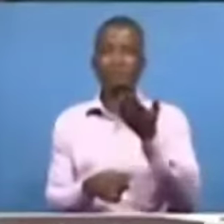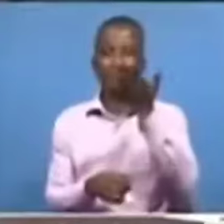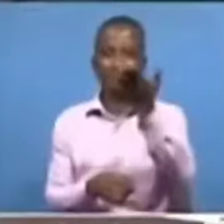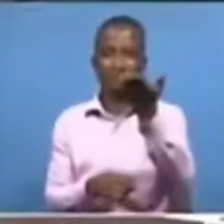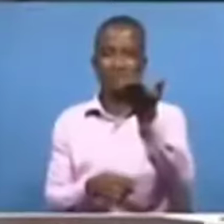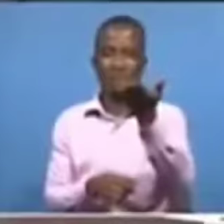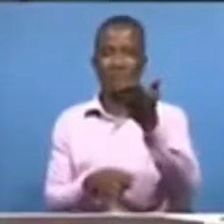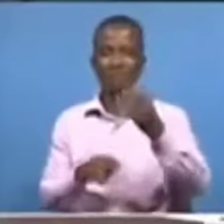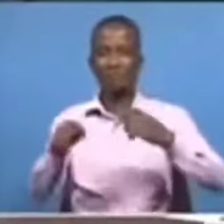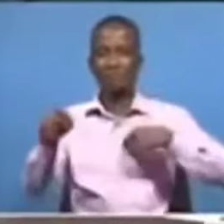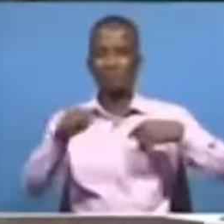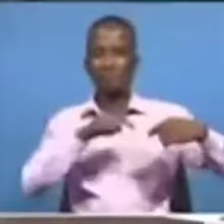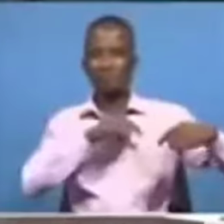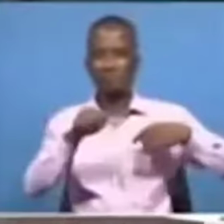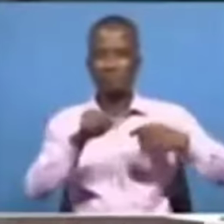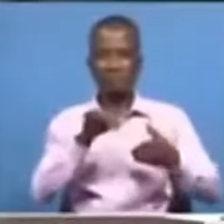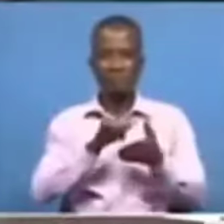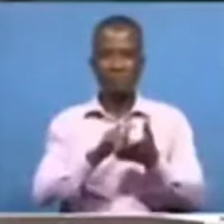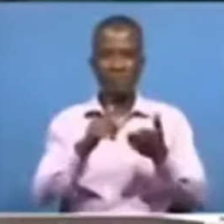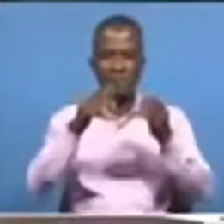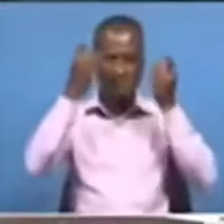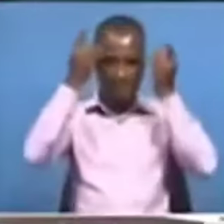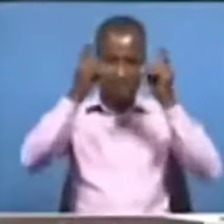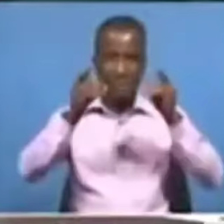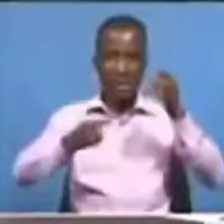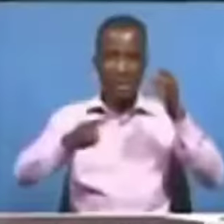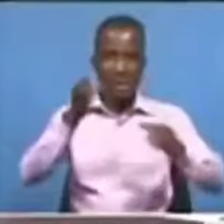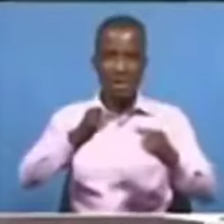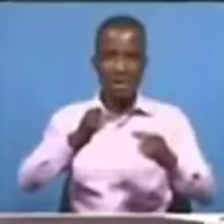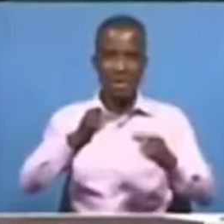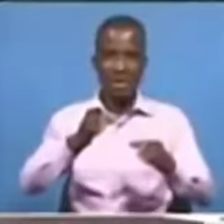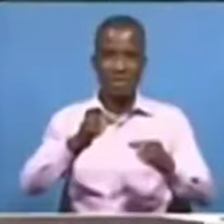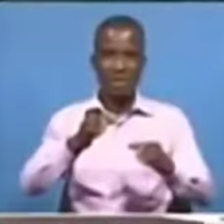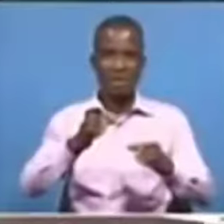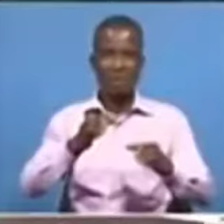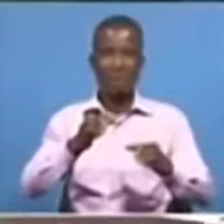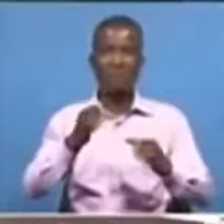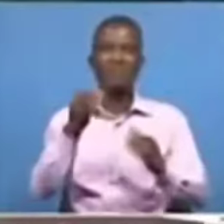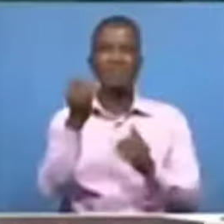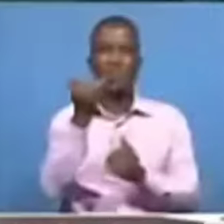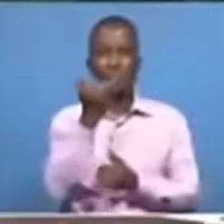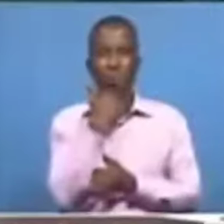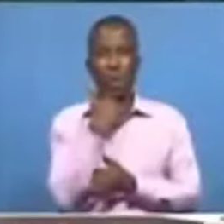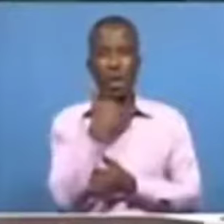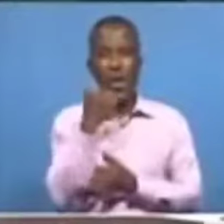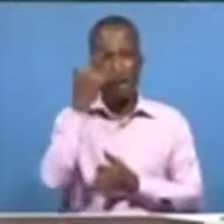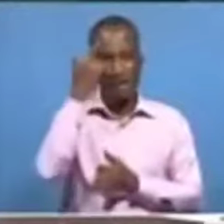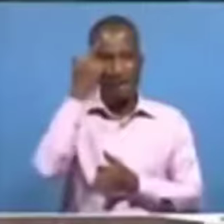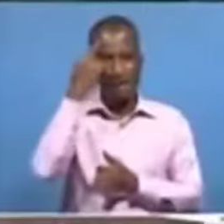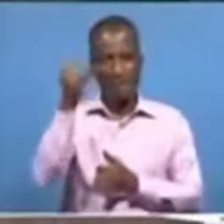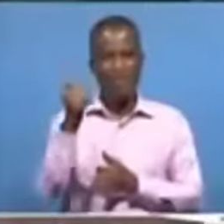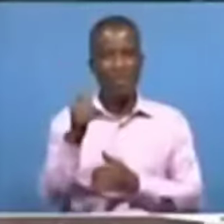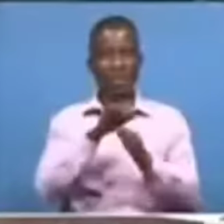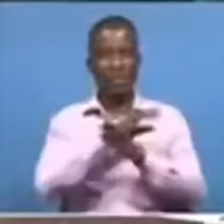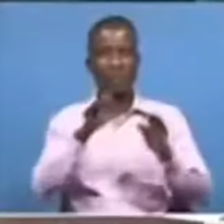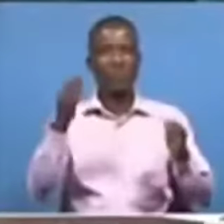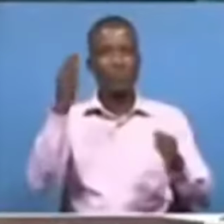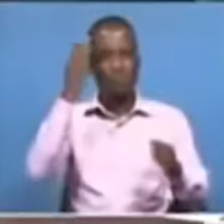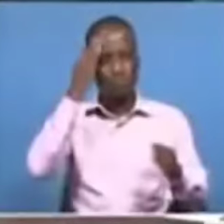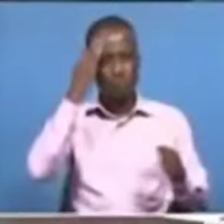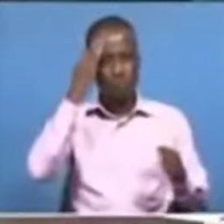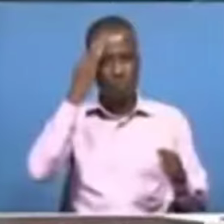that that decision of the court was a clear fundamental error because it did not take into